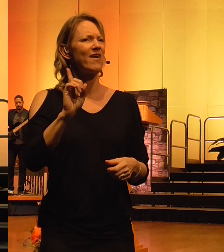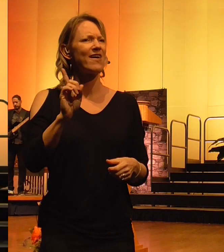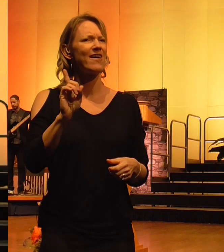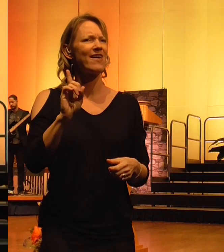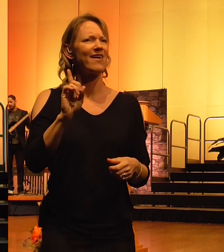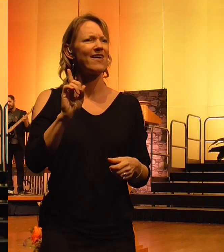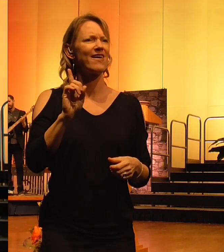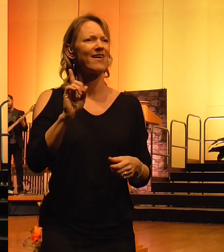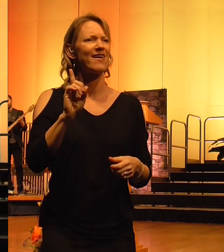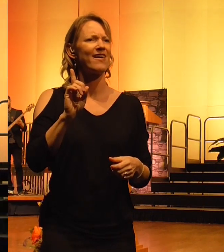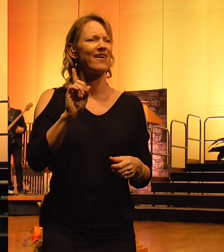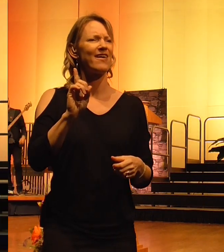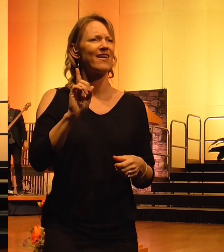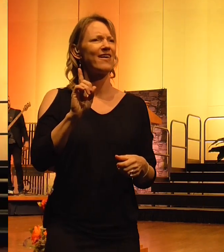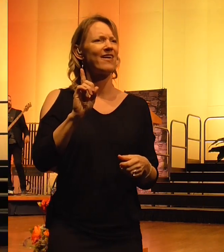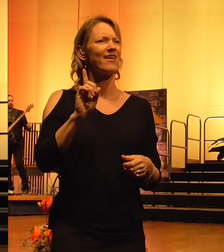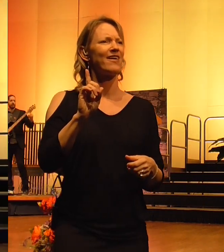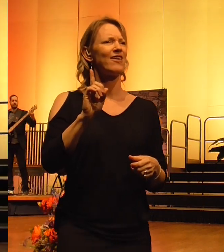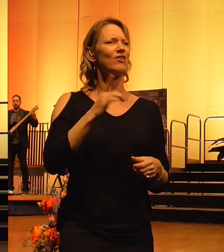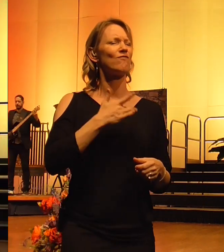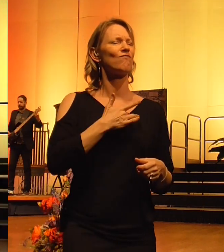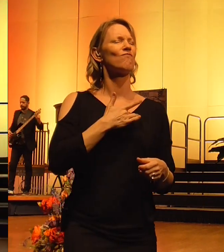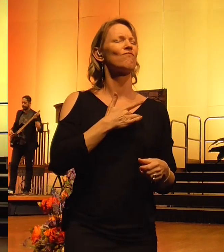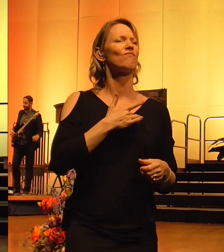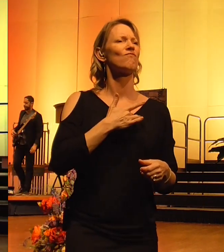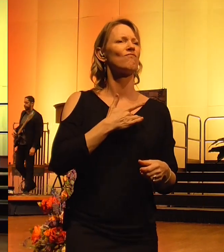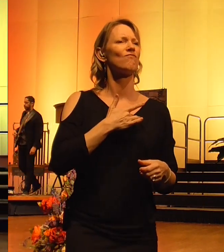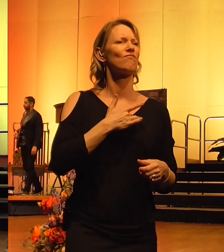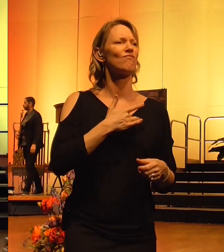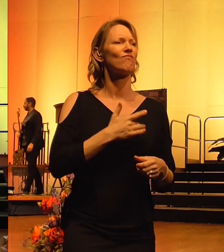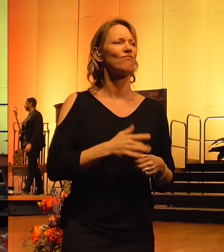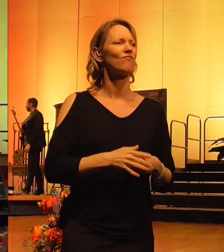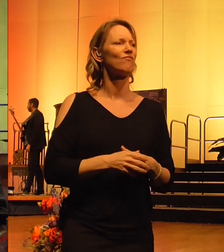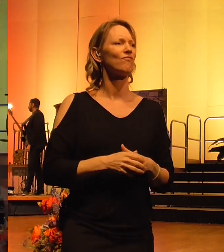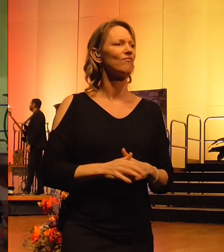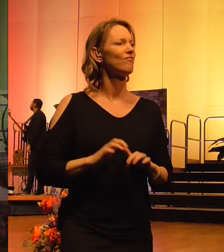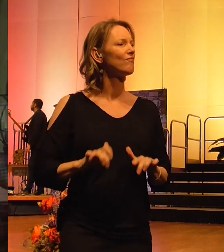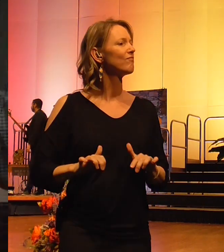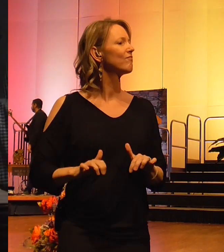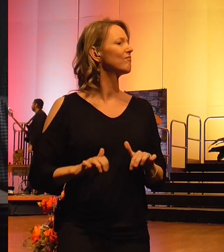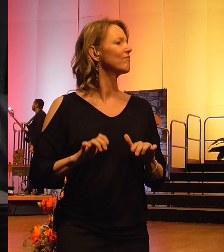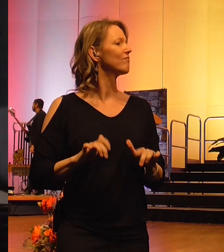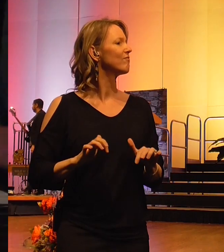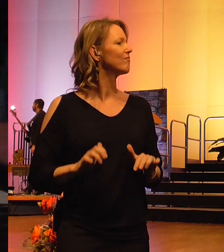of the heart?